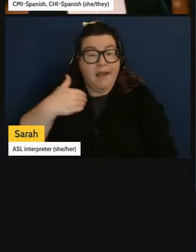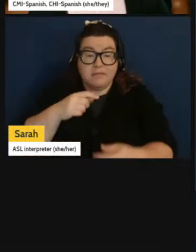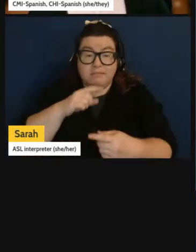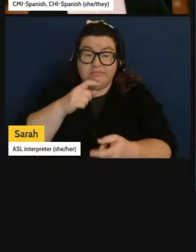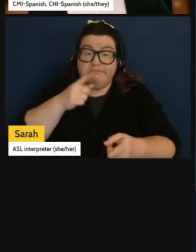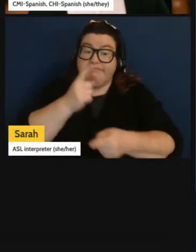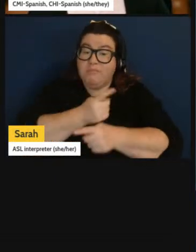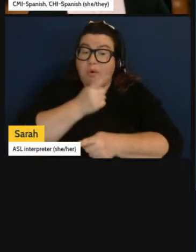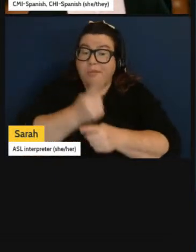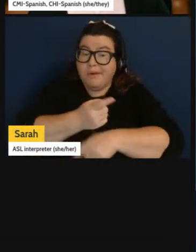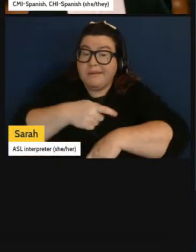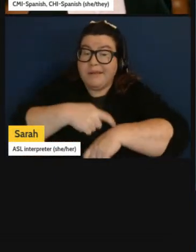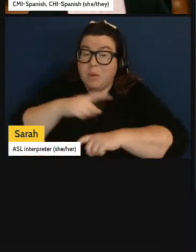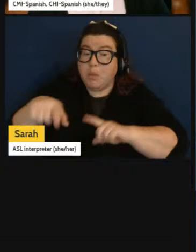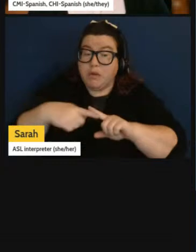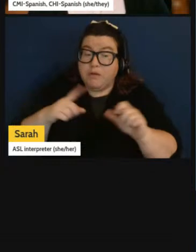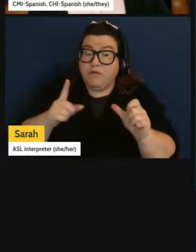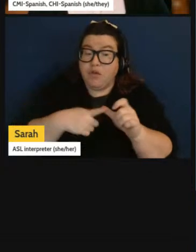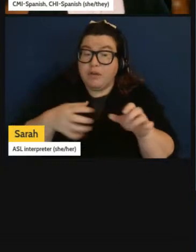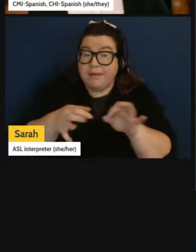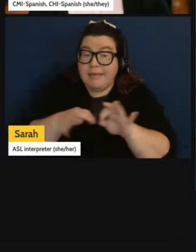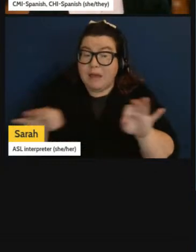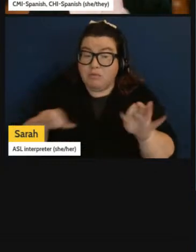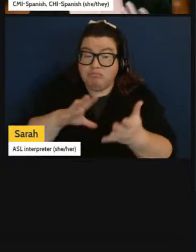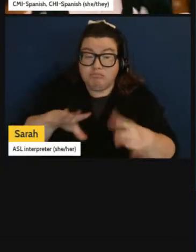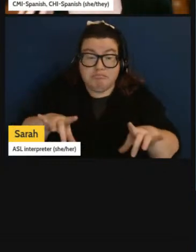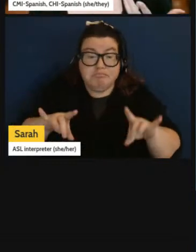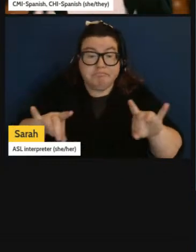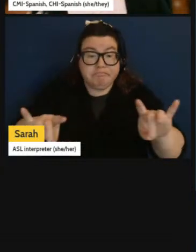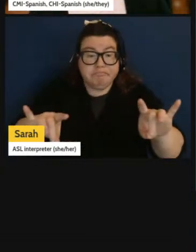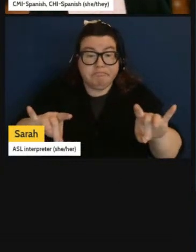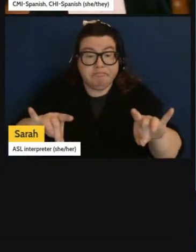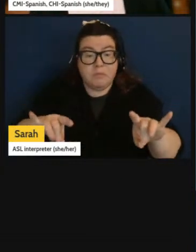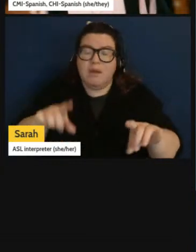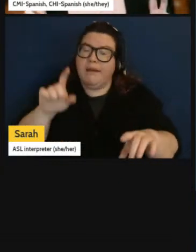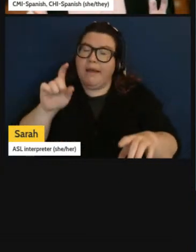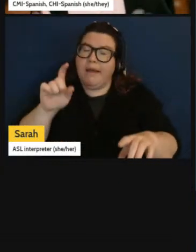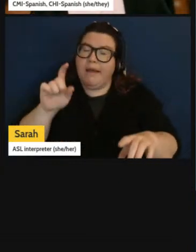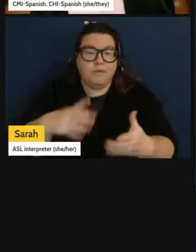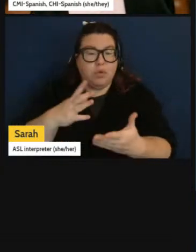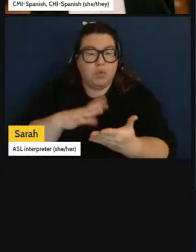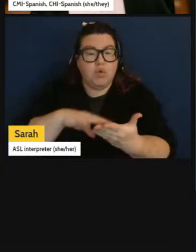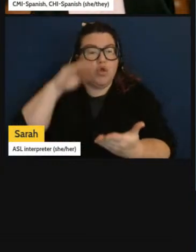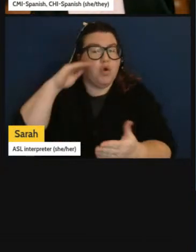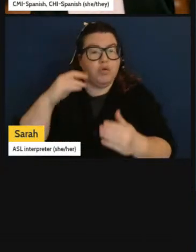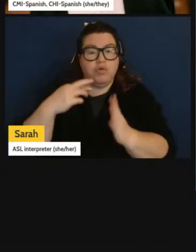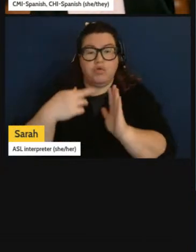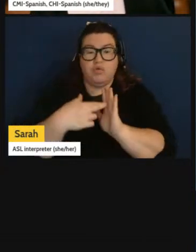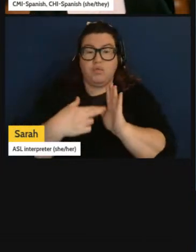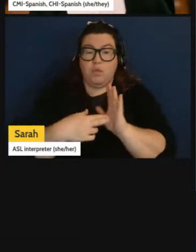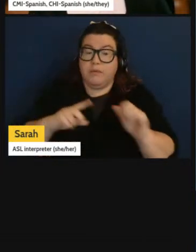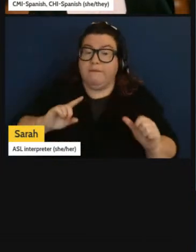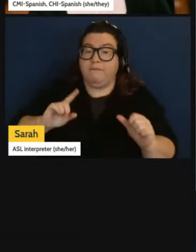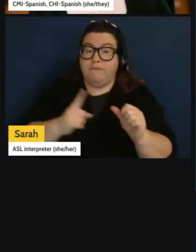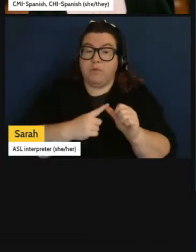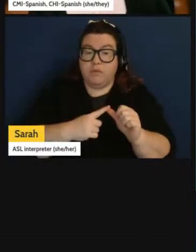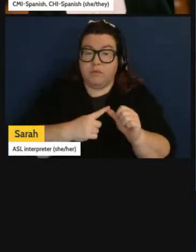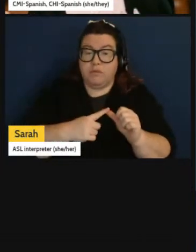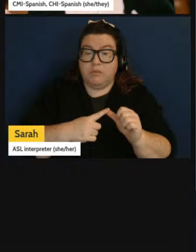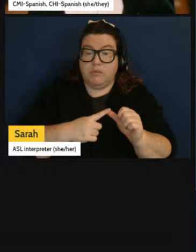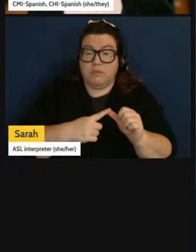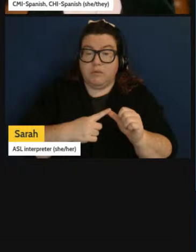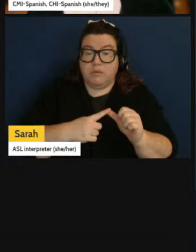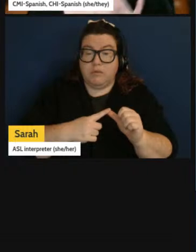when you're first learning a language, you have to learn some rules first.